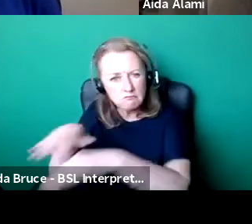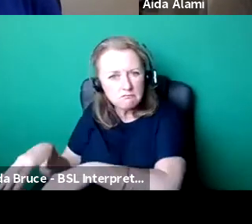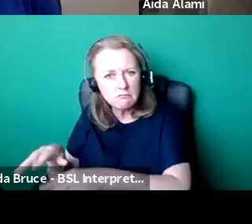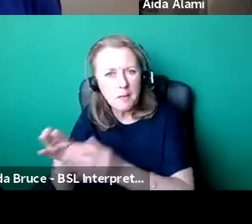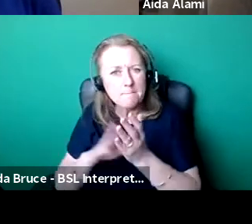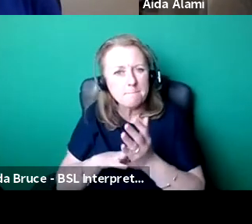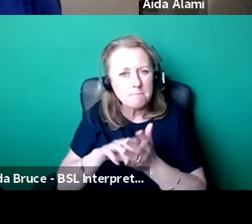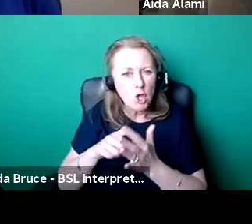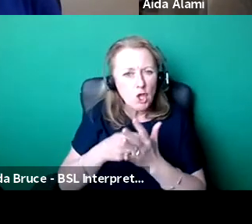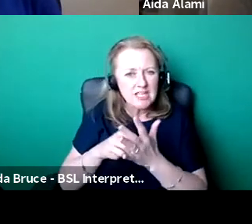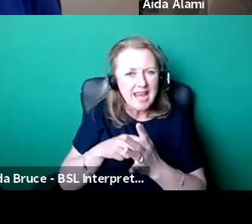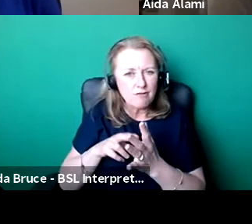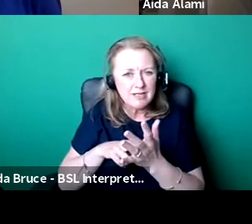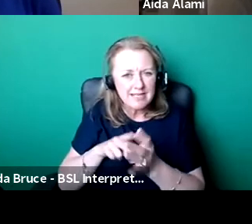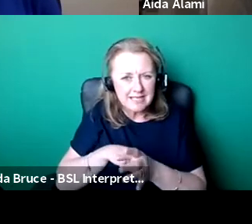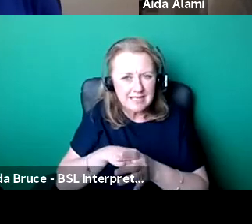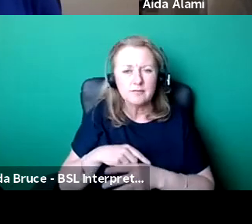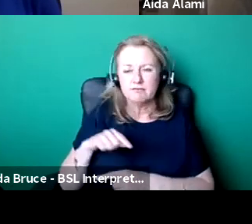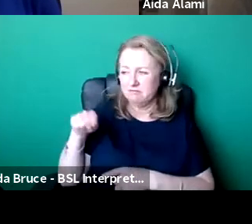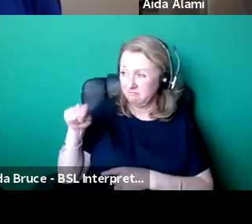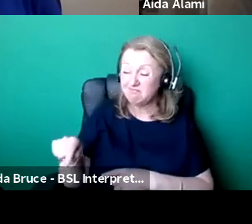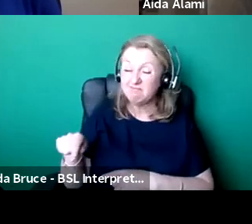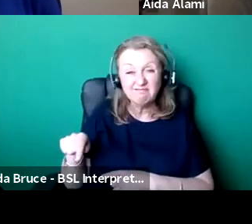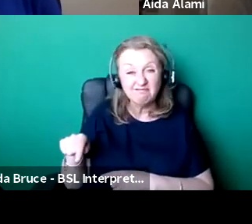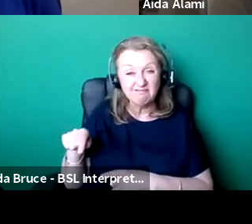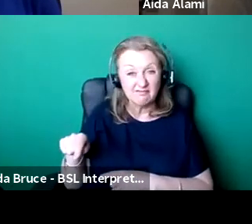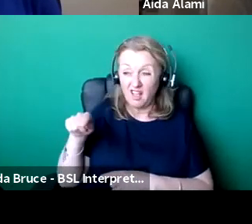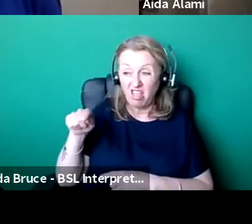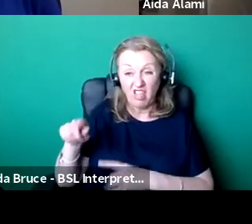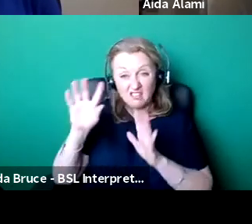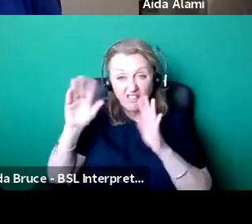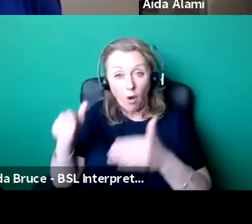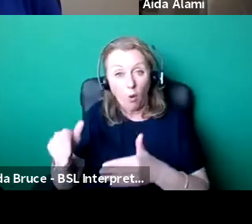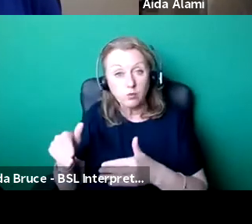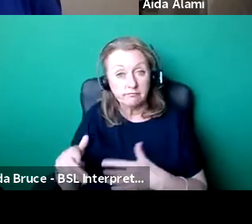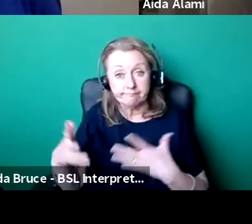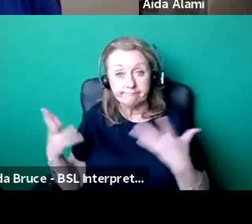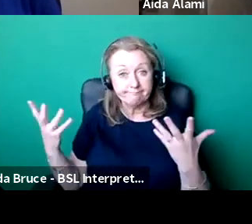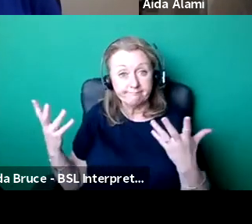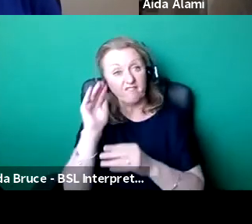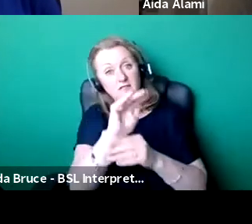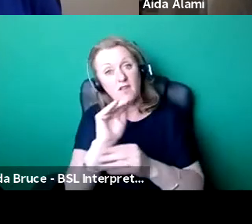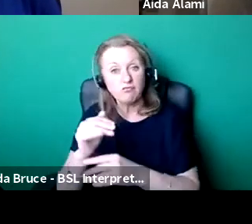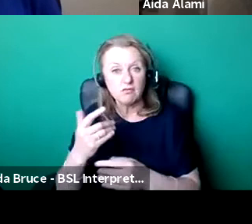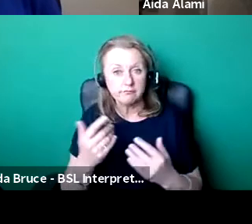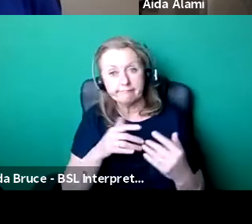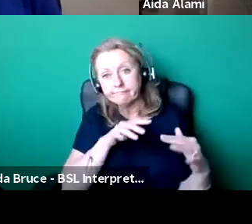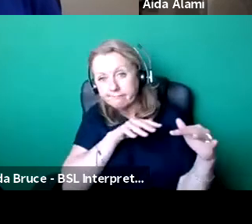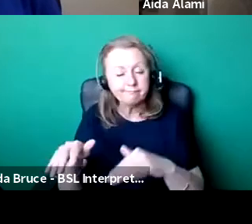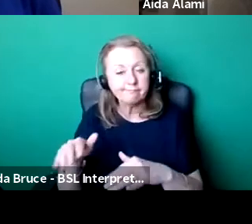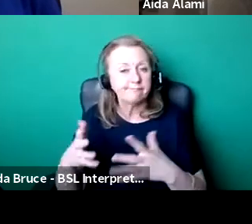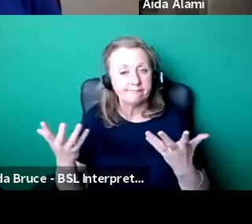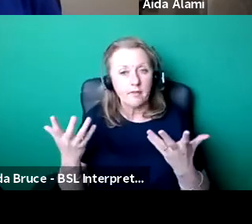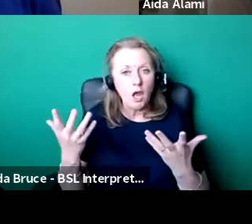affects the illegal immigration to Europe. And that's basically the main focus for the foreign press when it comes to Libya, which